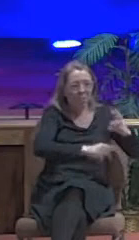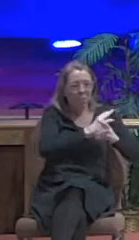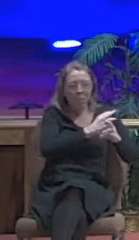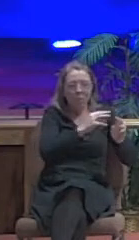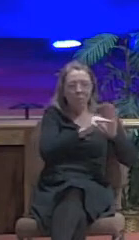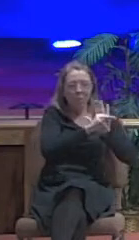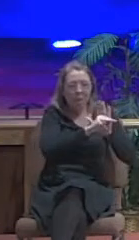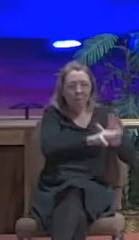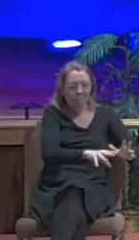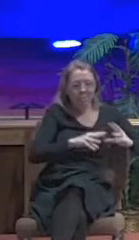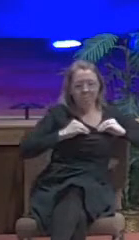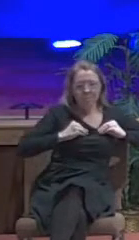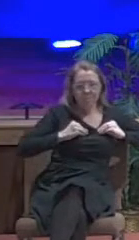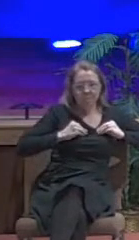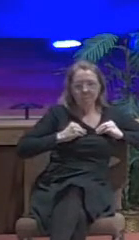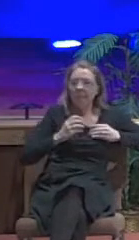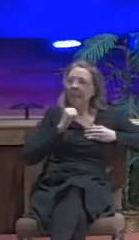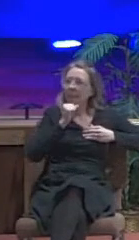principles.